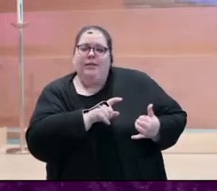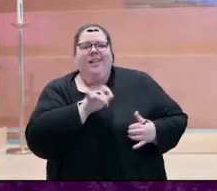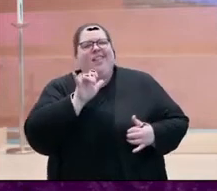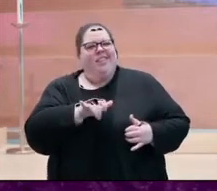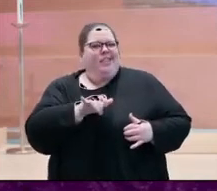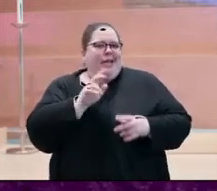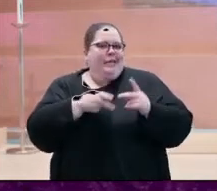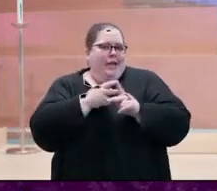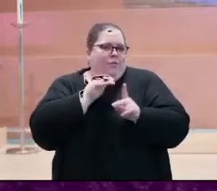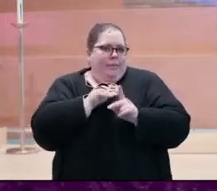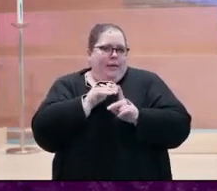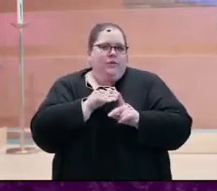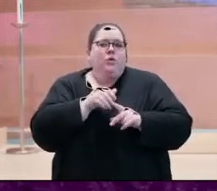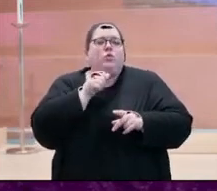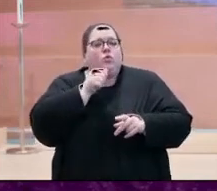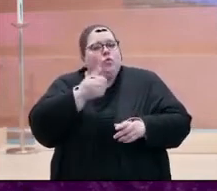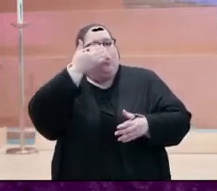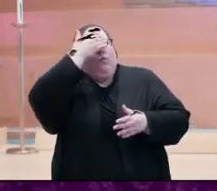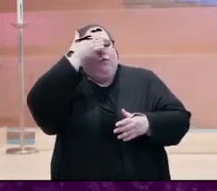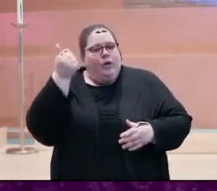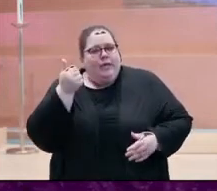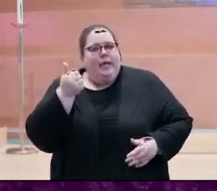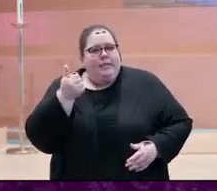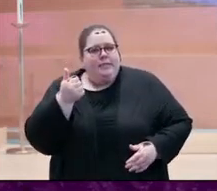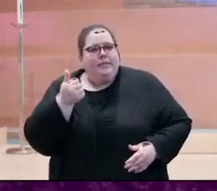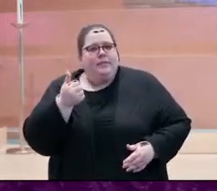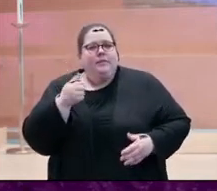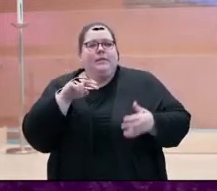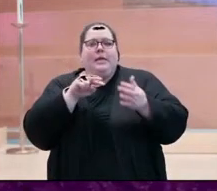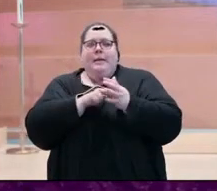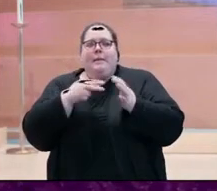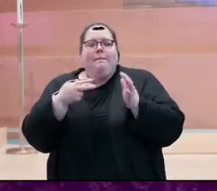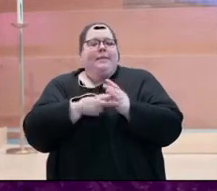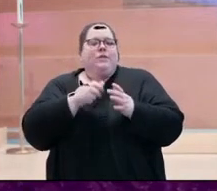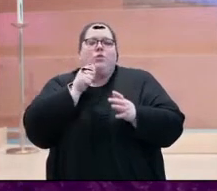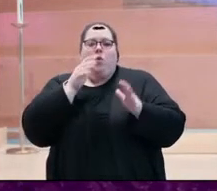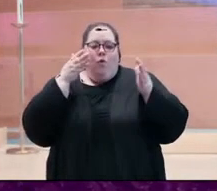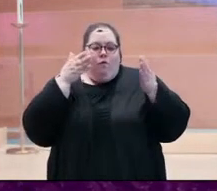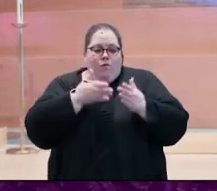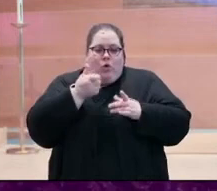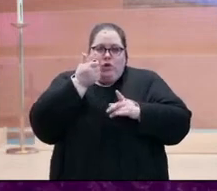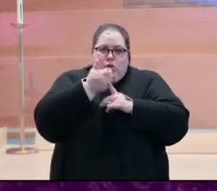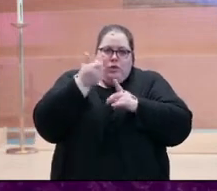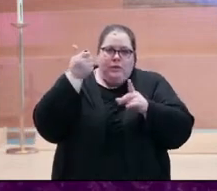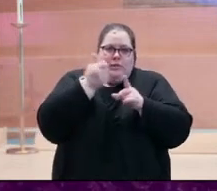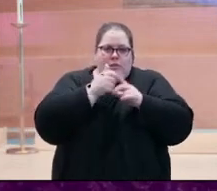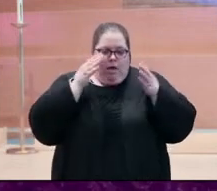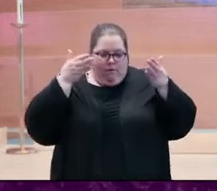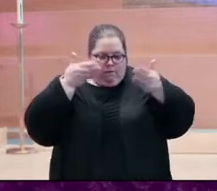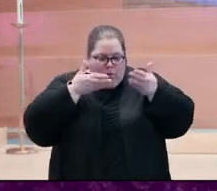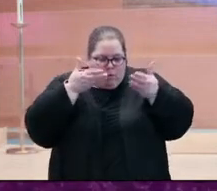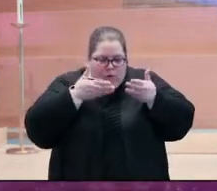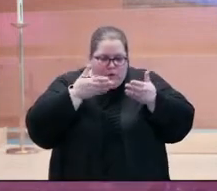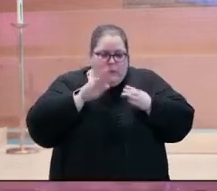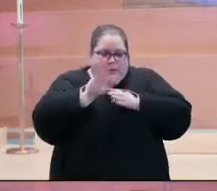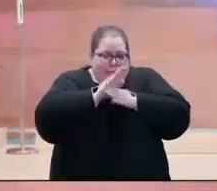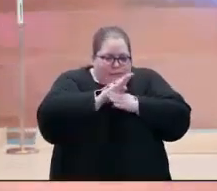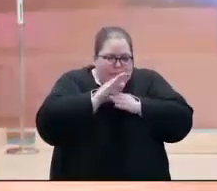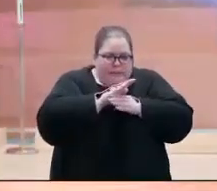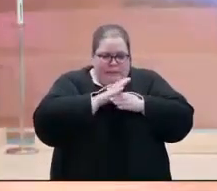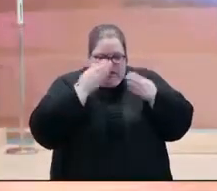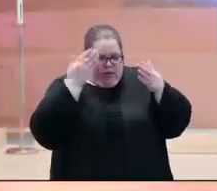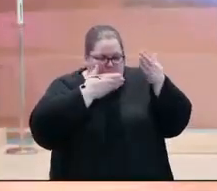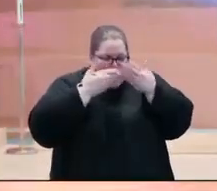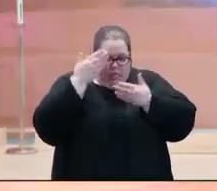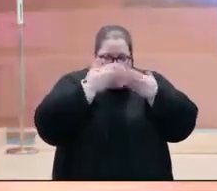that kind of a thing. Don't forget, which means don't be so wrapped up in yourself. Don't be so busy. Don't